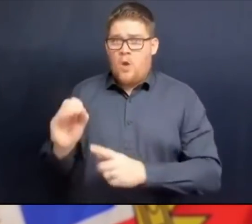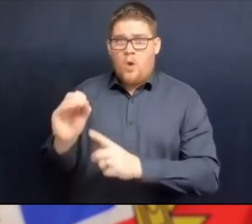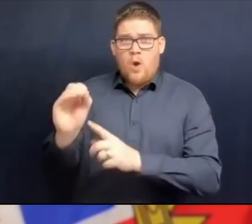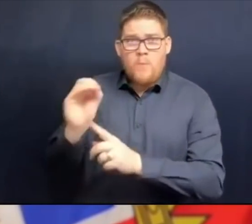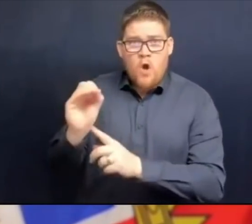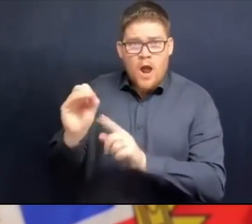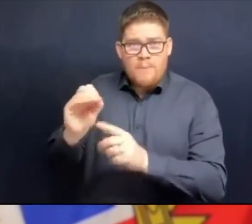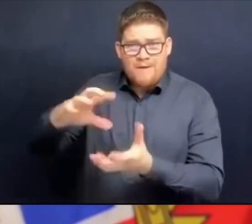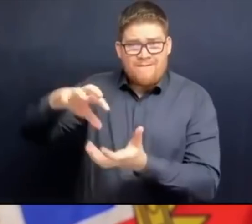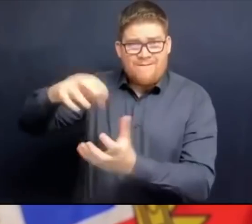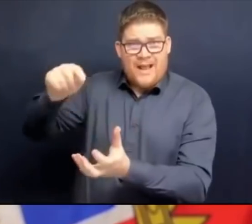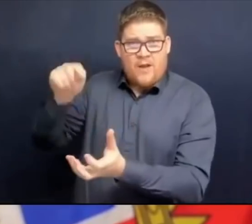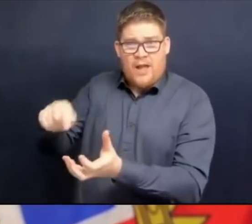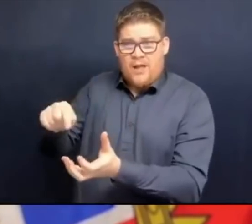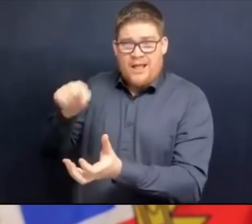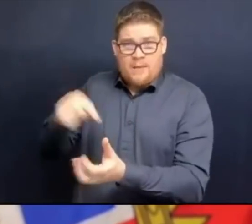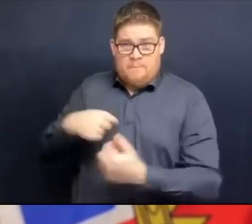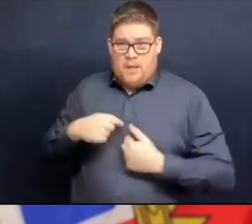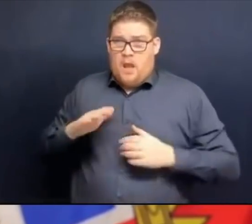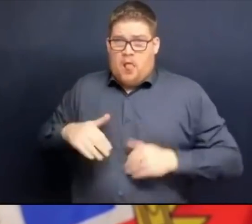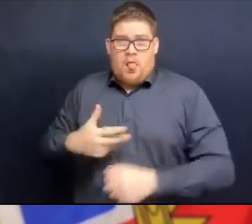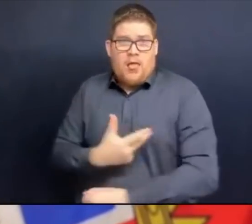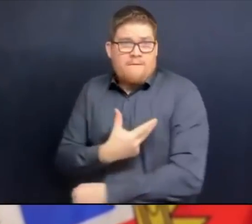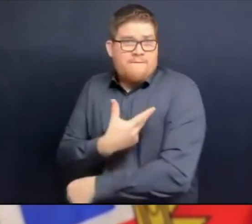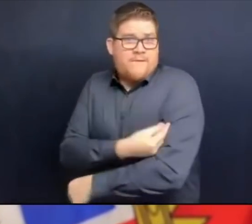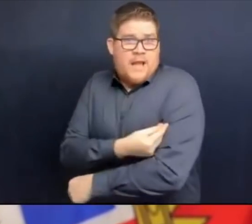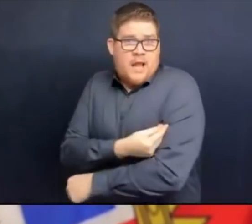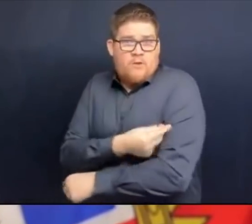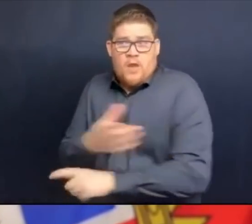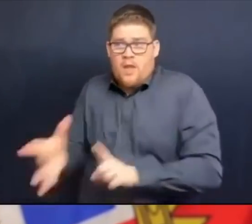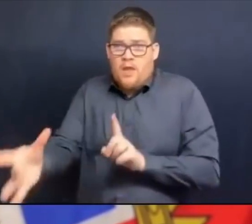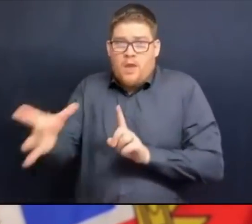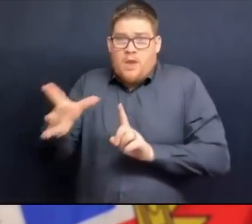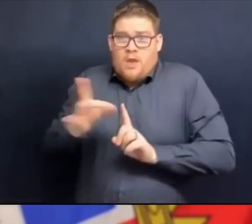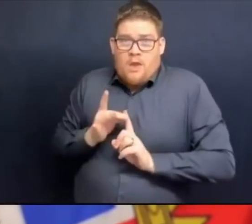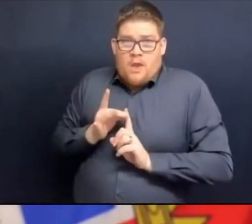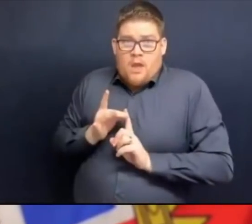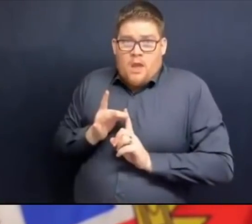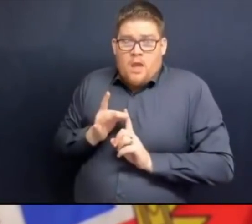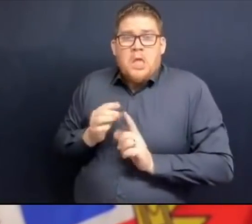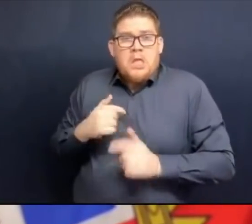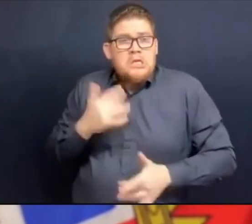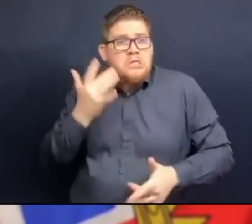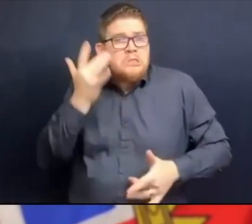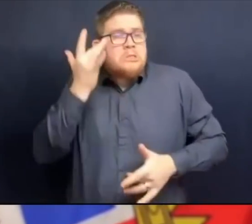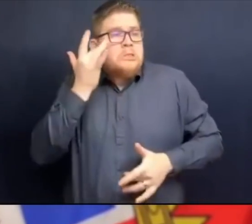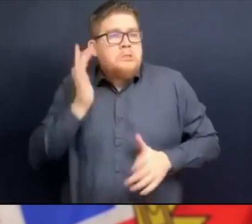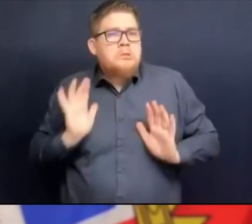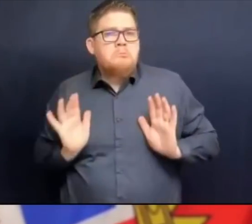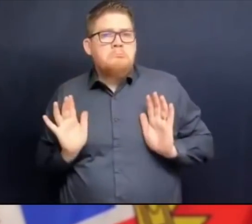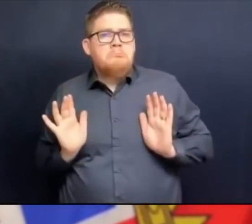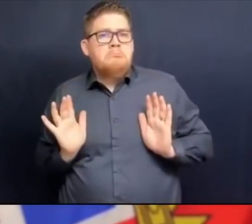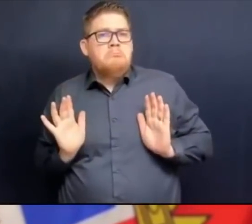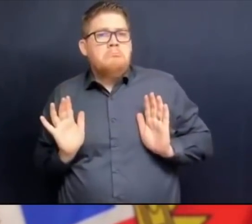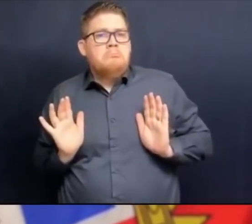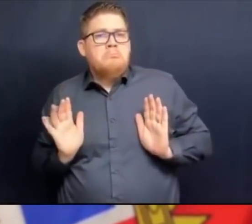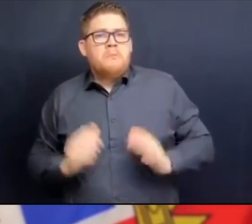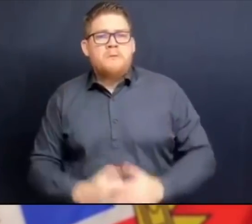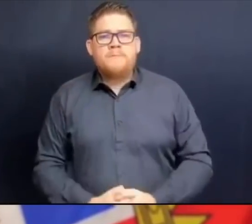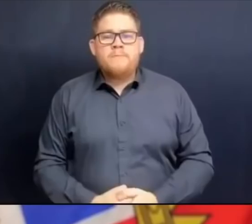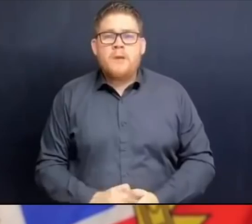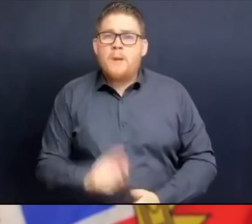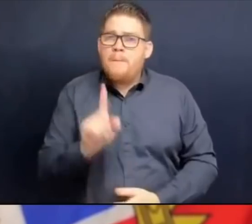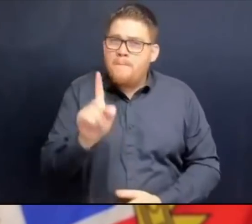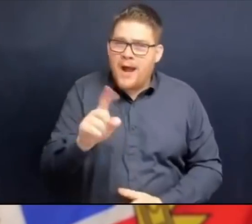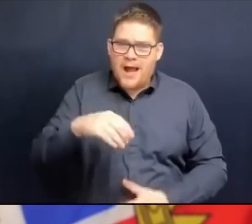vaccinated can have a very mild illness, and they may not develop both parts of the immune system. So the what we call the